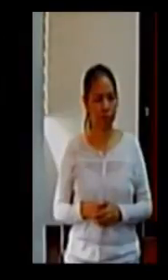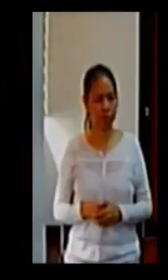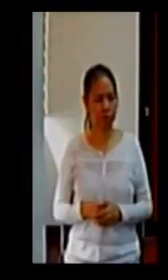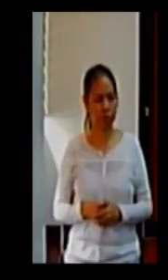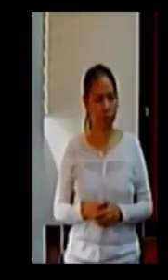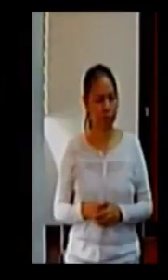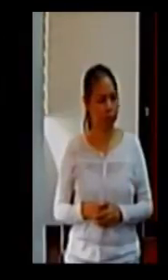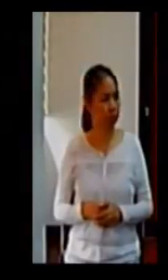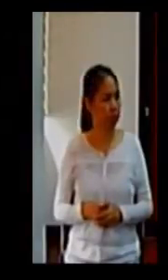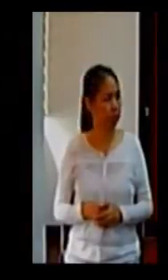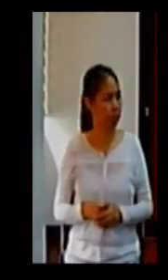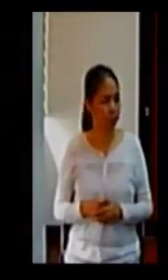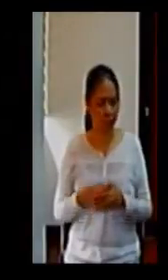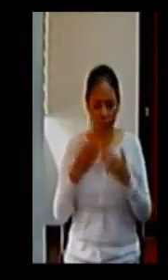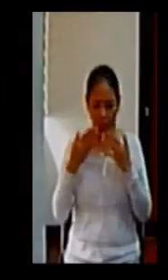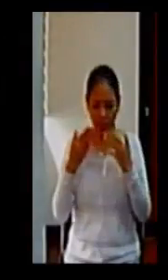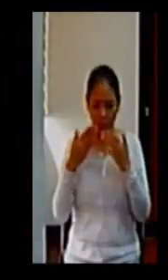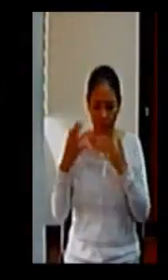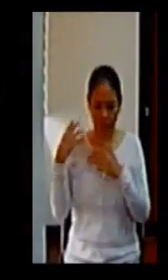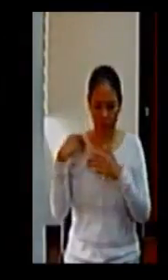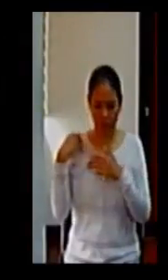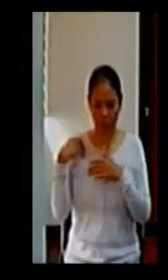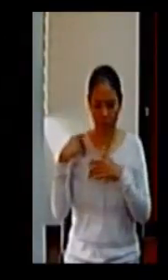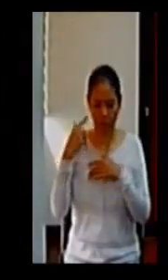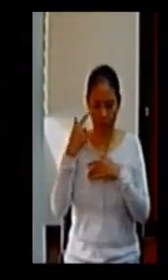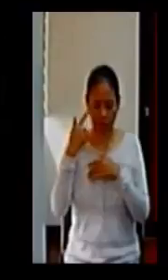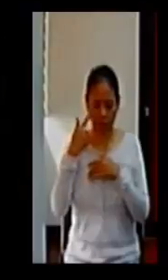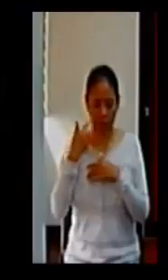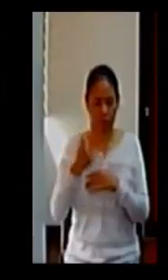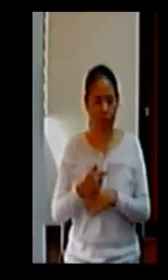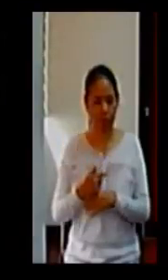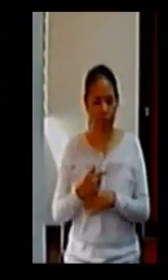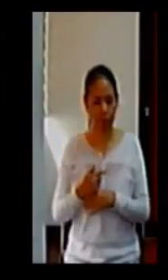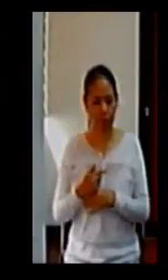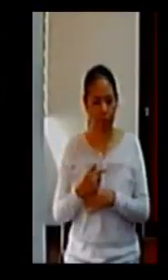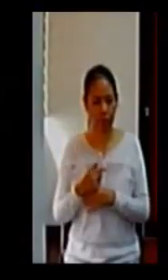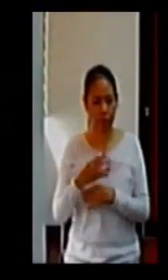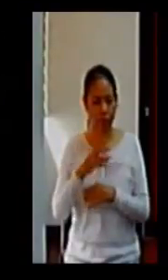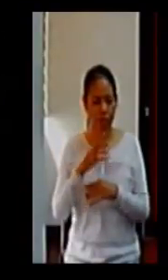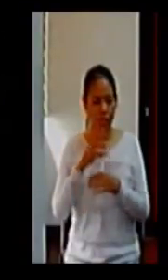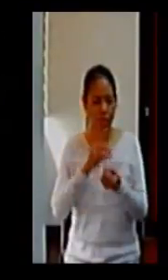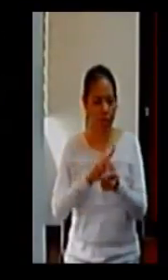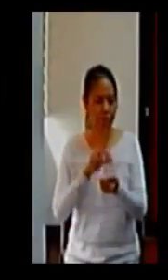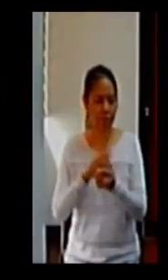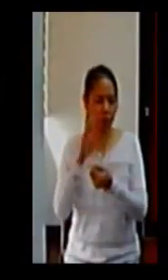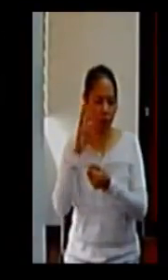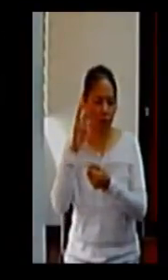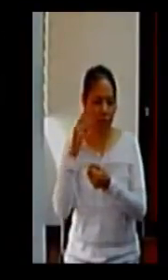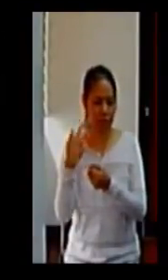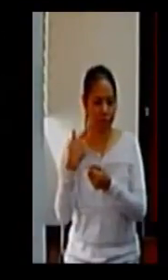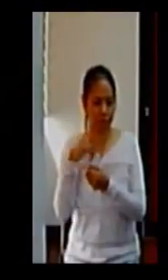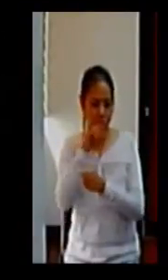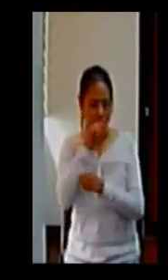Thank you very much, Chair Gascon and Councils. Dr. Walpole, would you have some questions for the